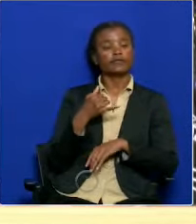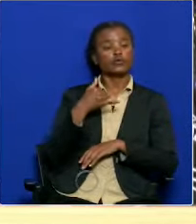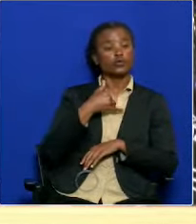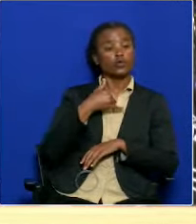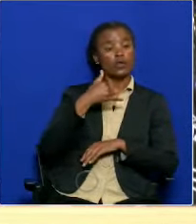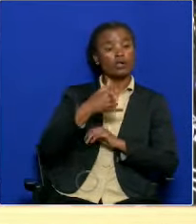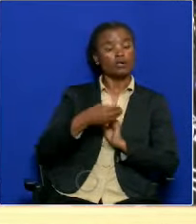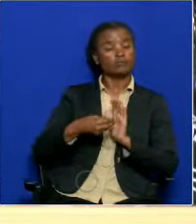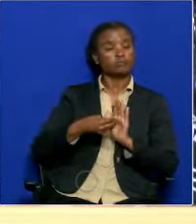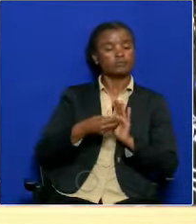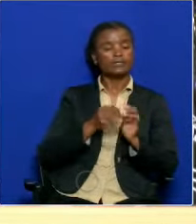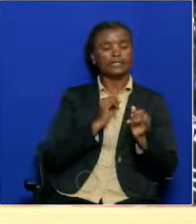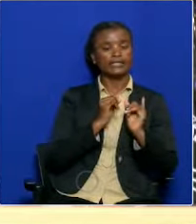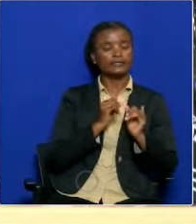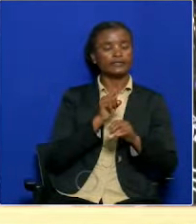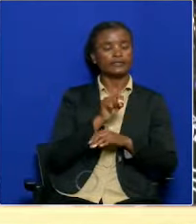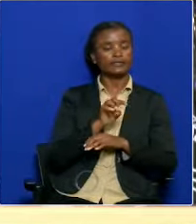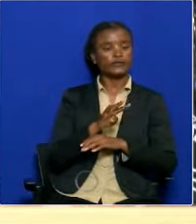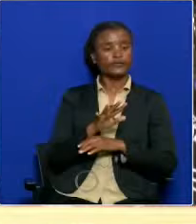answer.